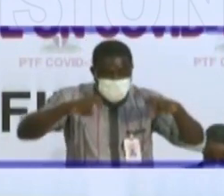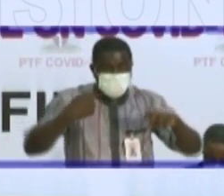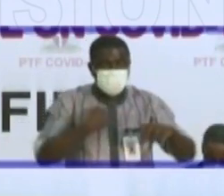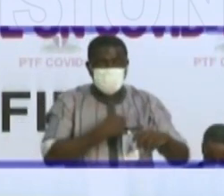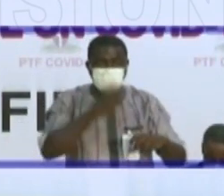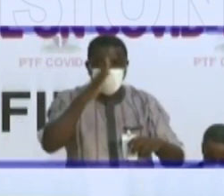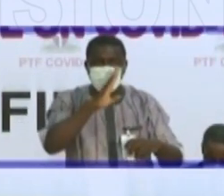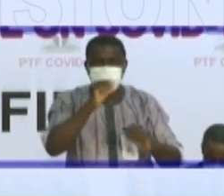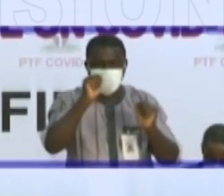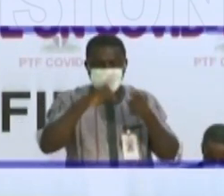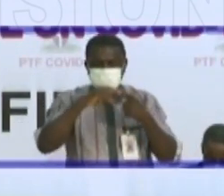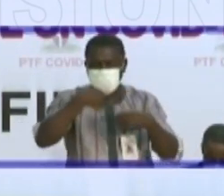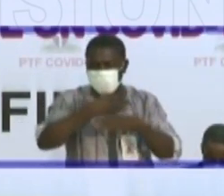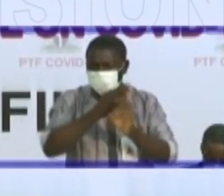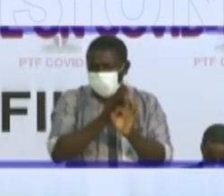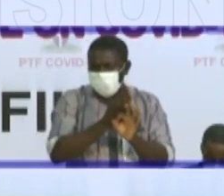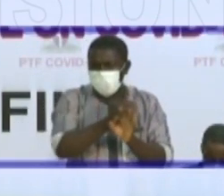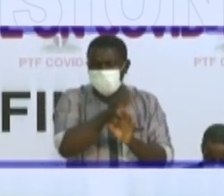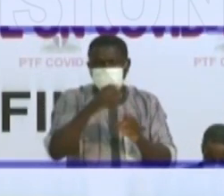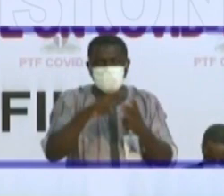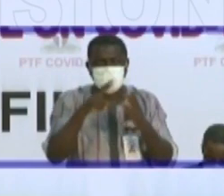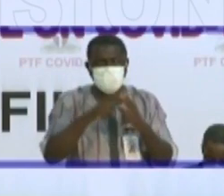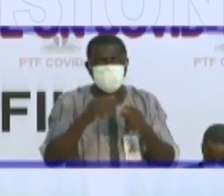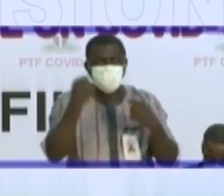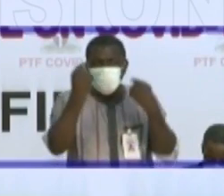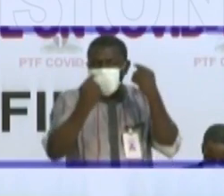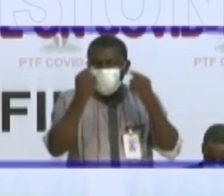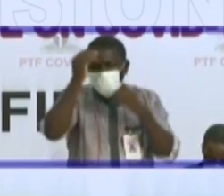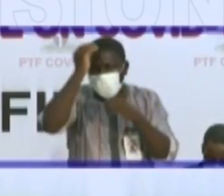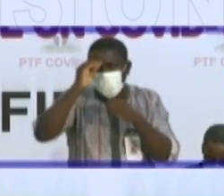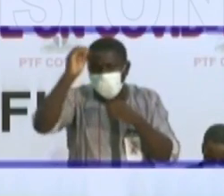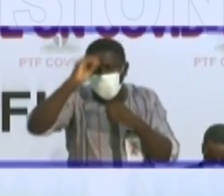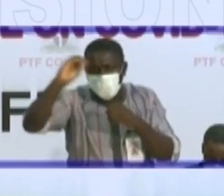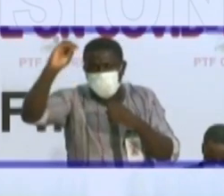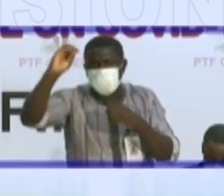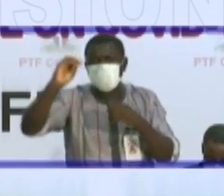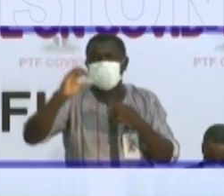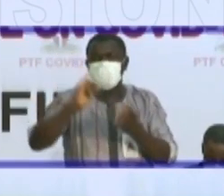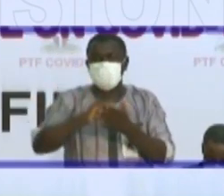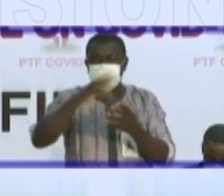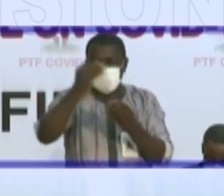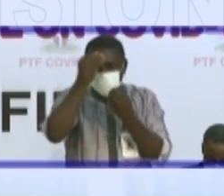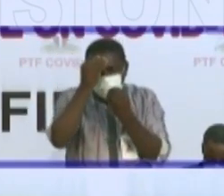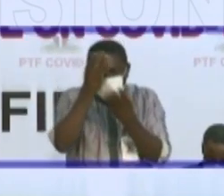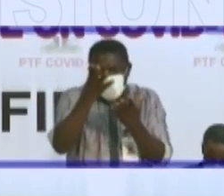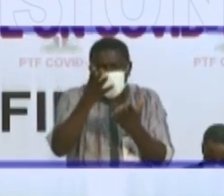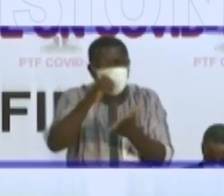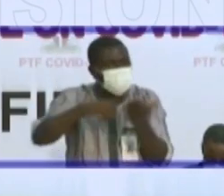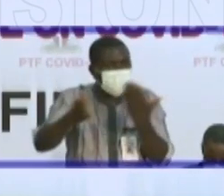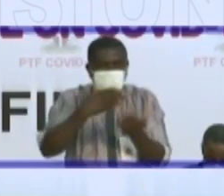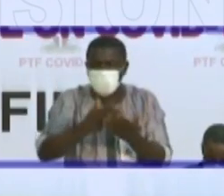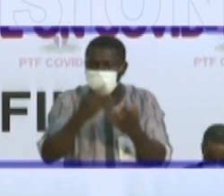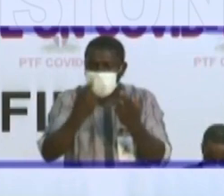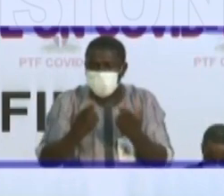very considered opinion that would inform whatever recommendations we will send to Mr.